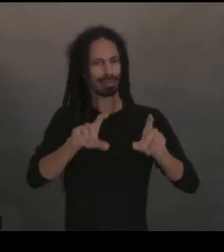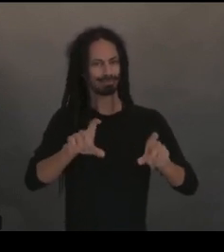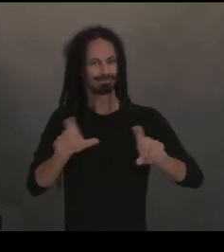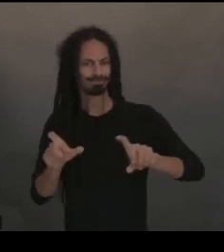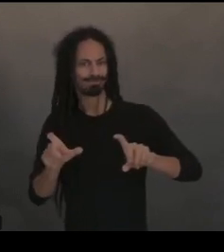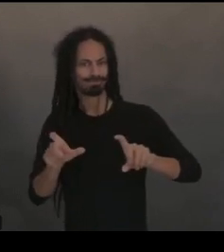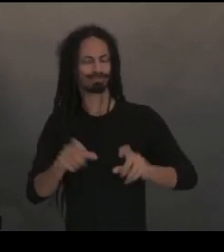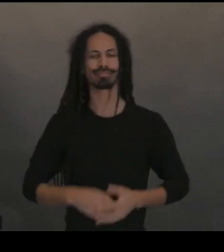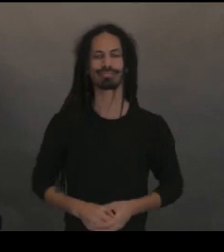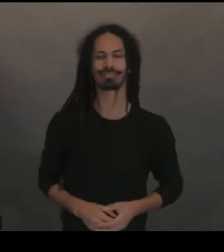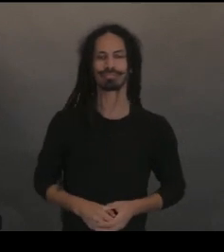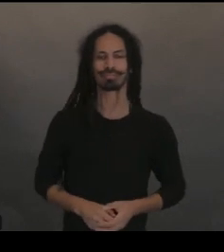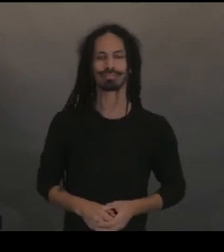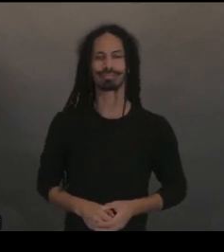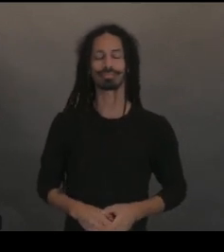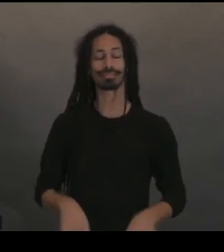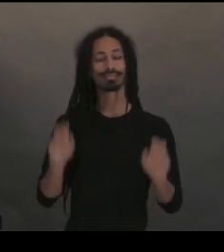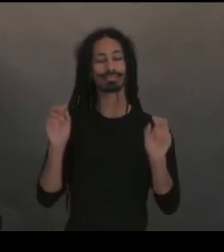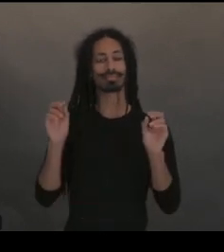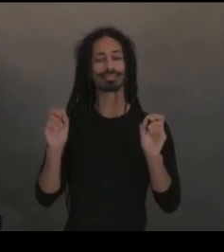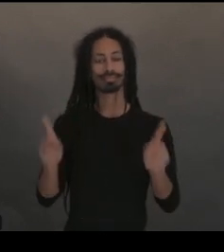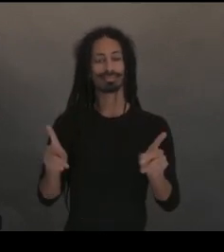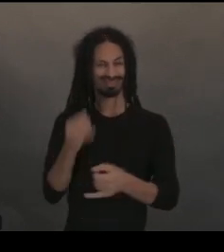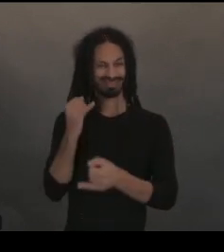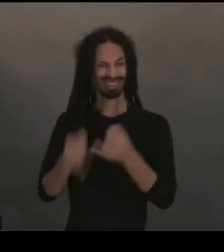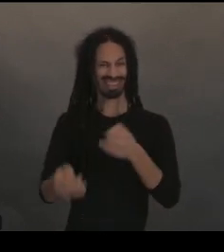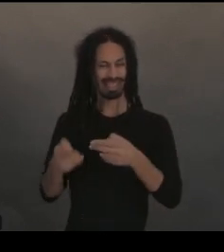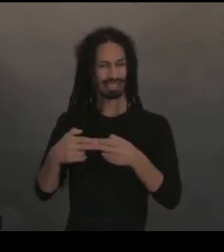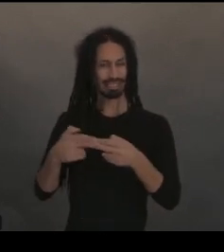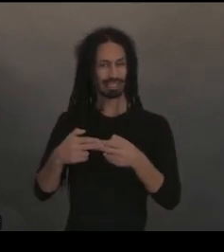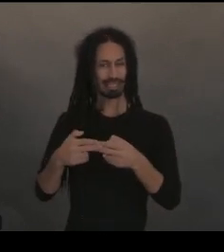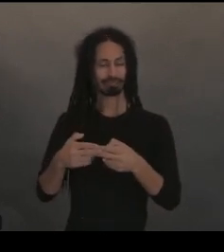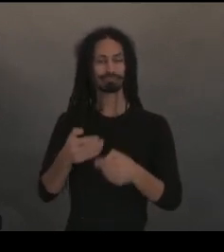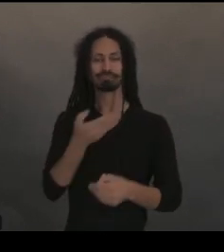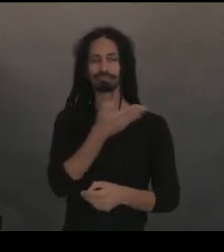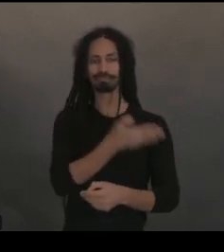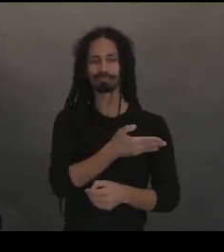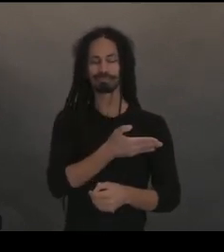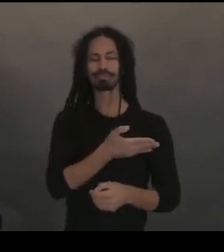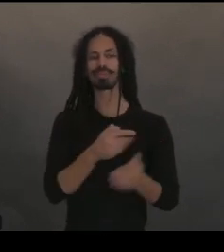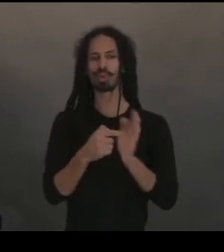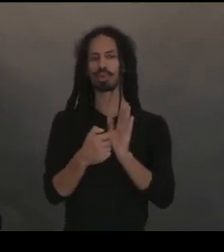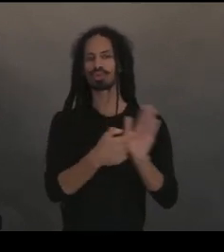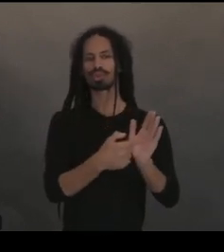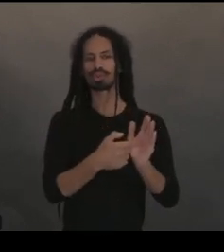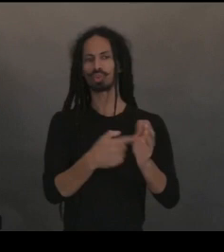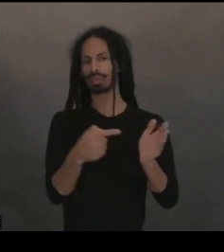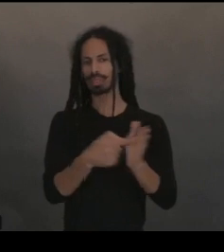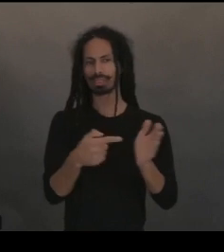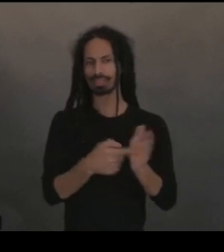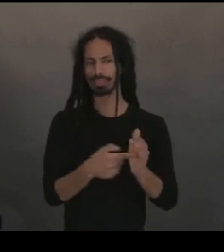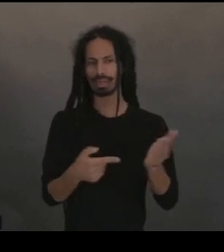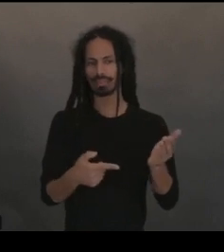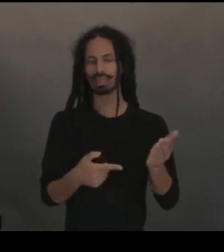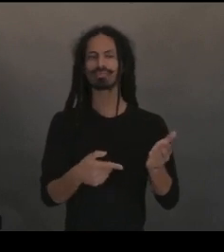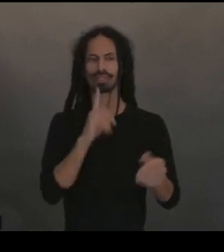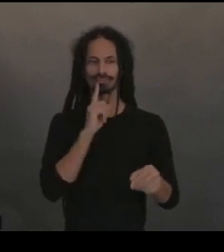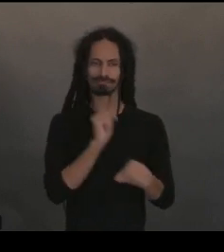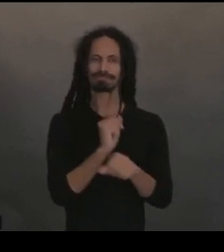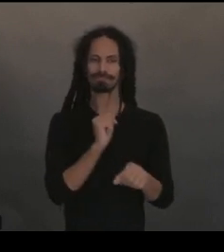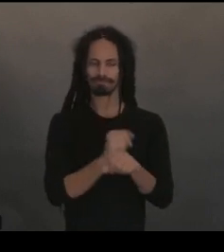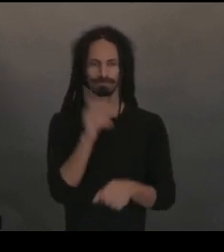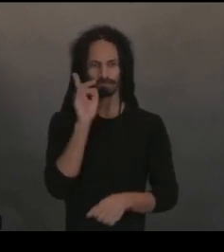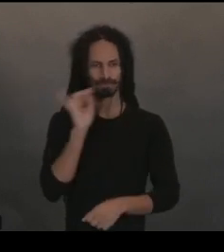Okay, and in this last slide, we show an example of what this would look like in an actual references